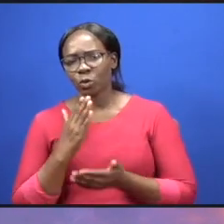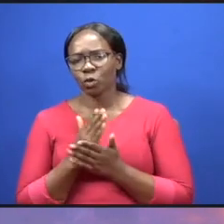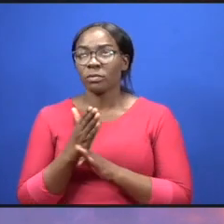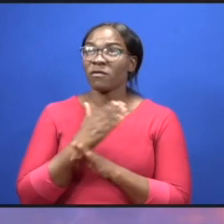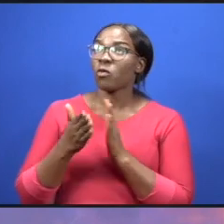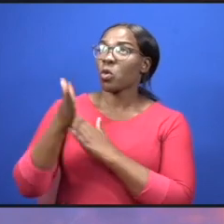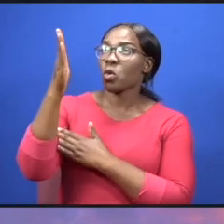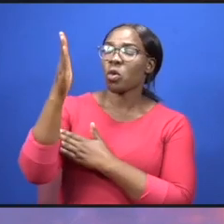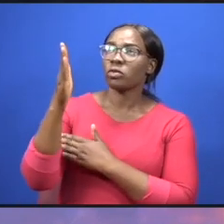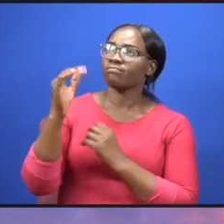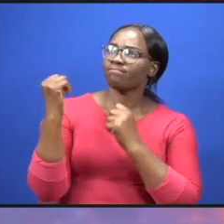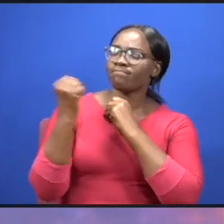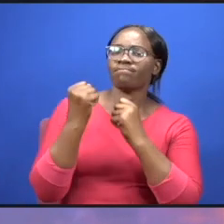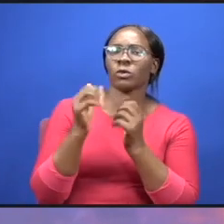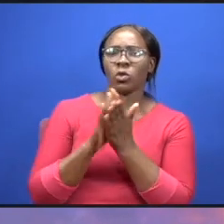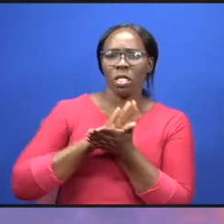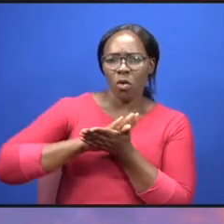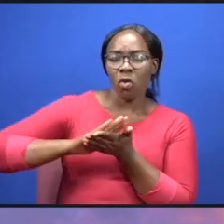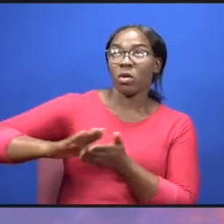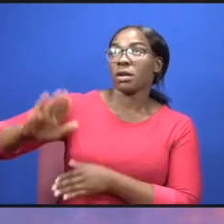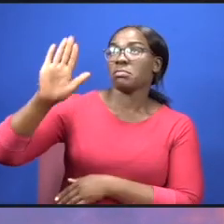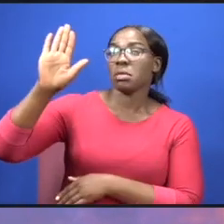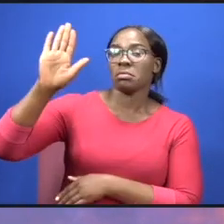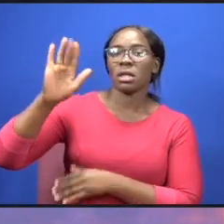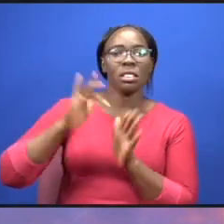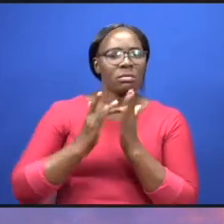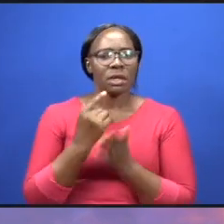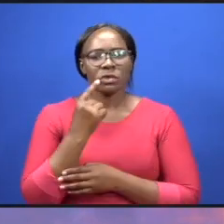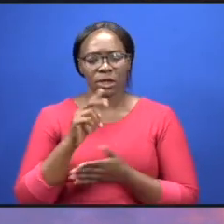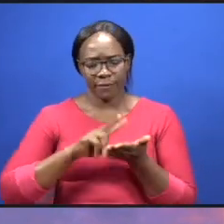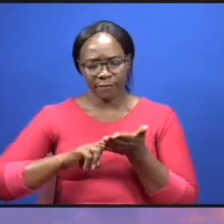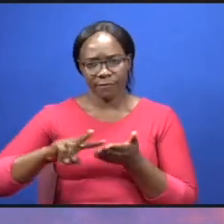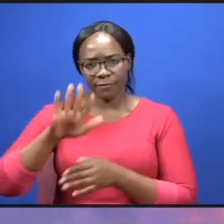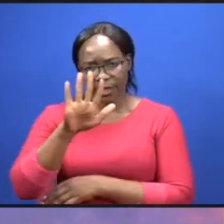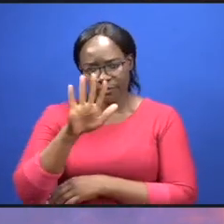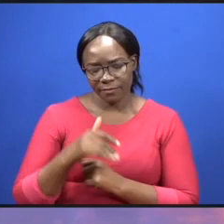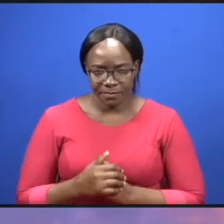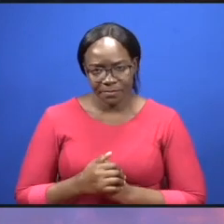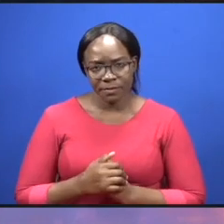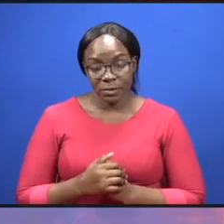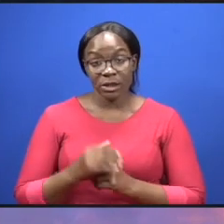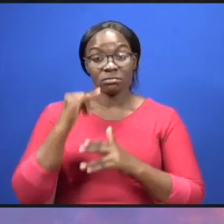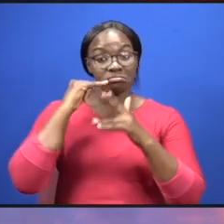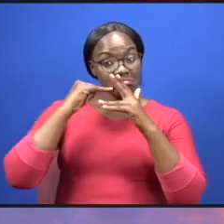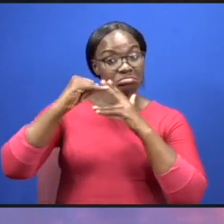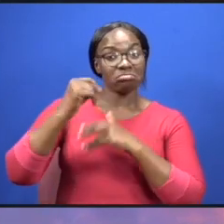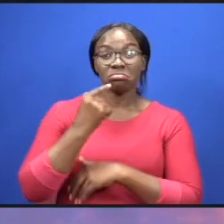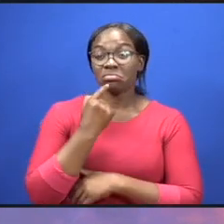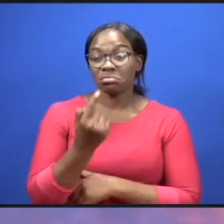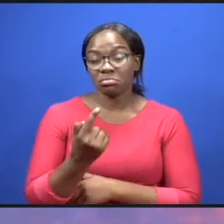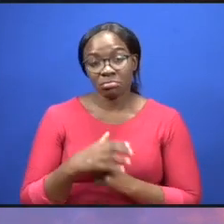God's sovereignty and God's holiness. And the Bible tells us in verse 5 that Isaiah